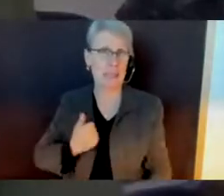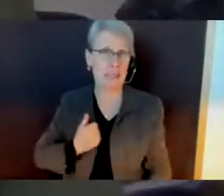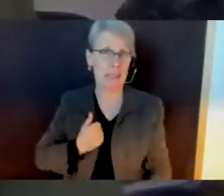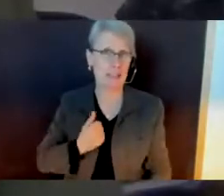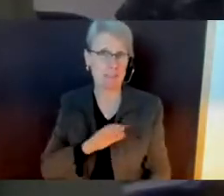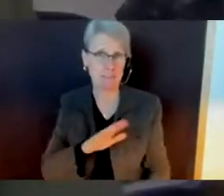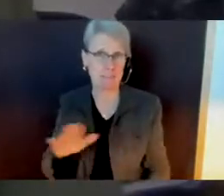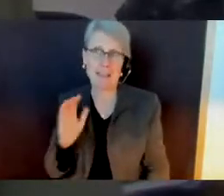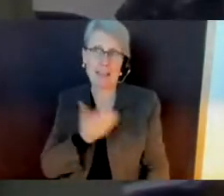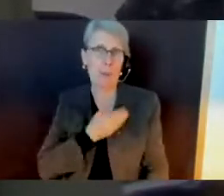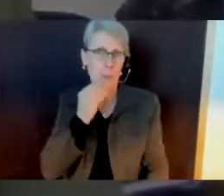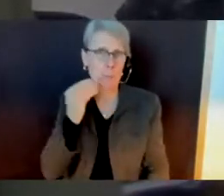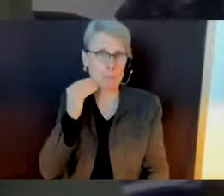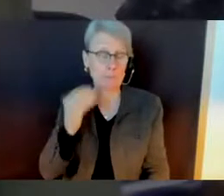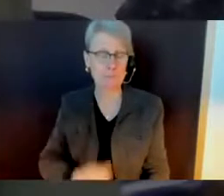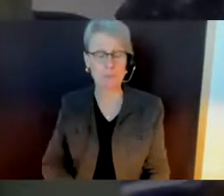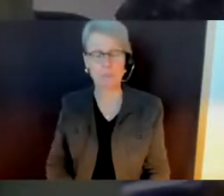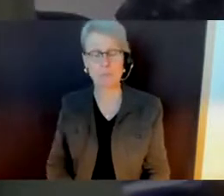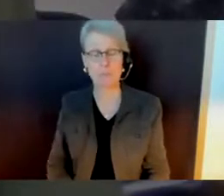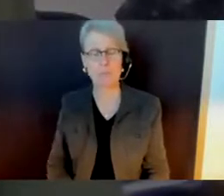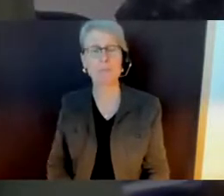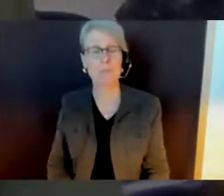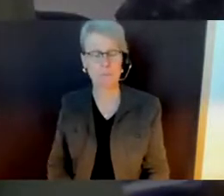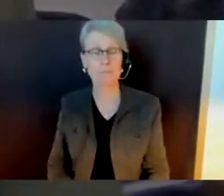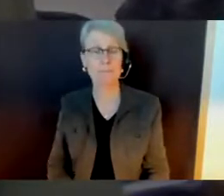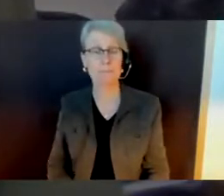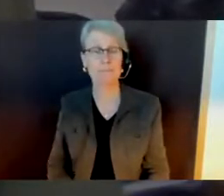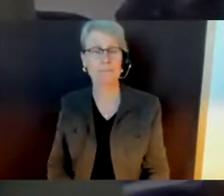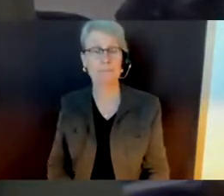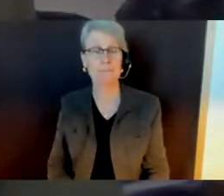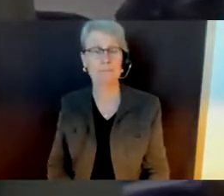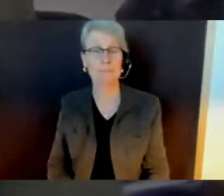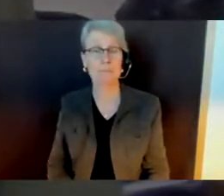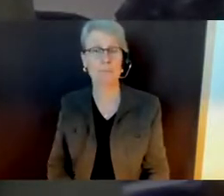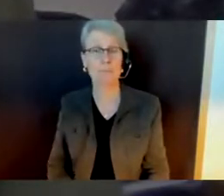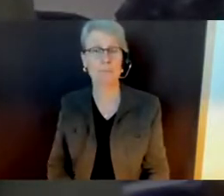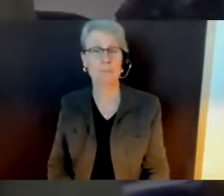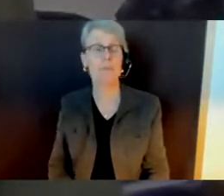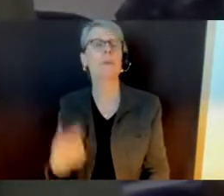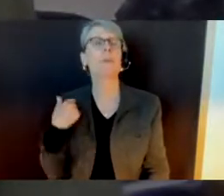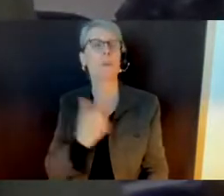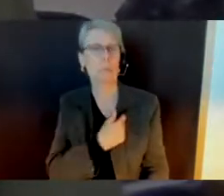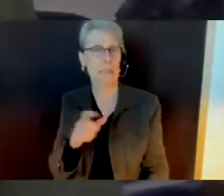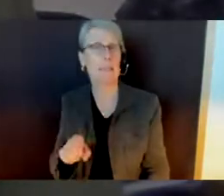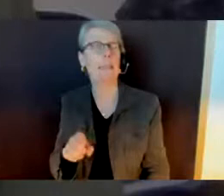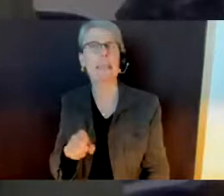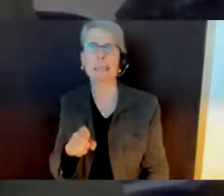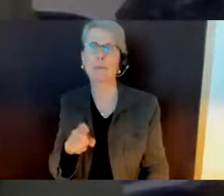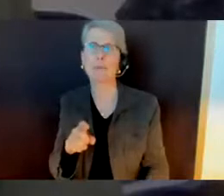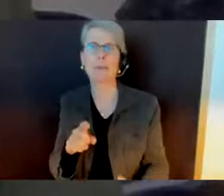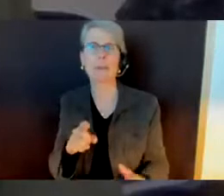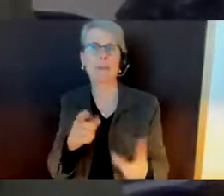fabulous country that we all call home. We need to identify a single